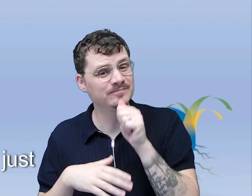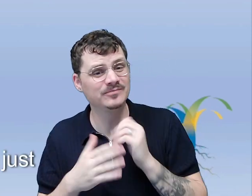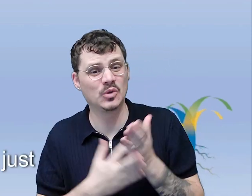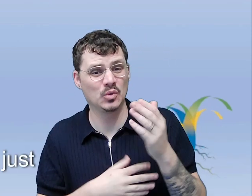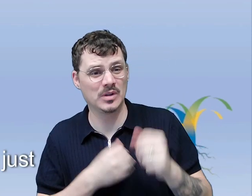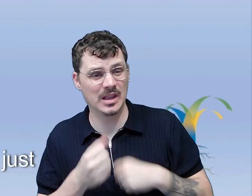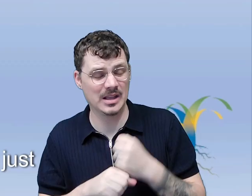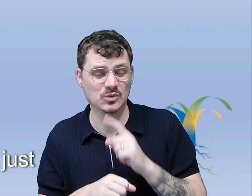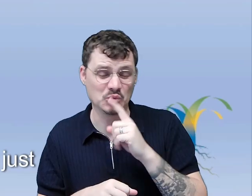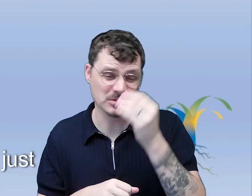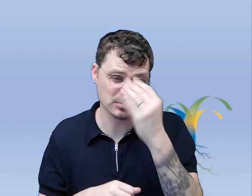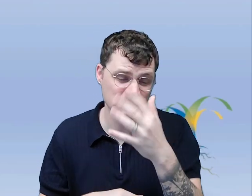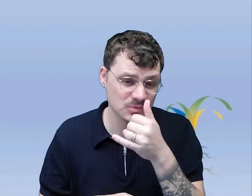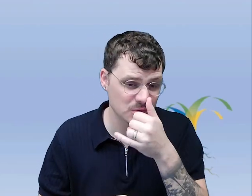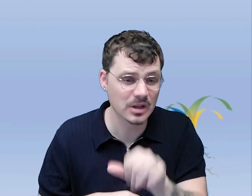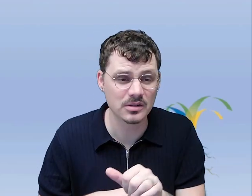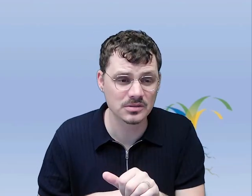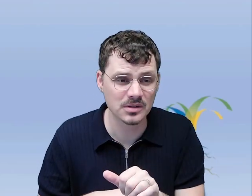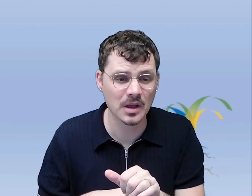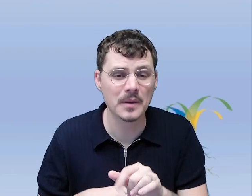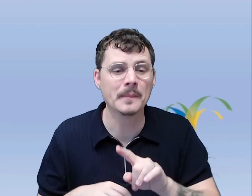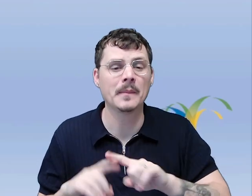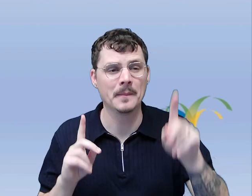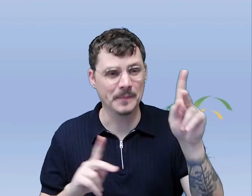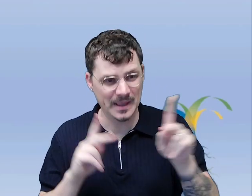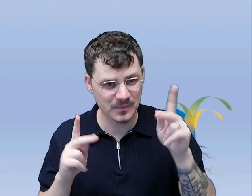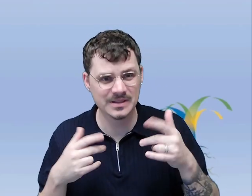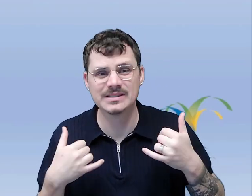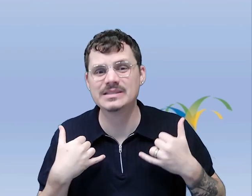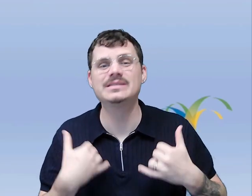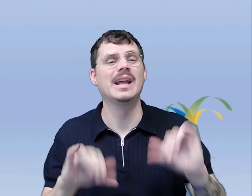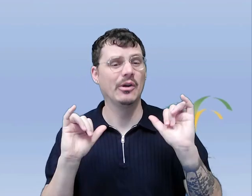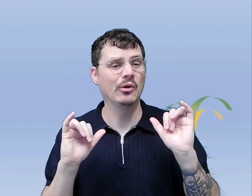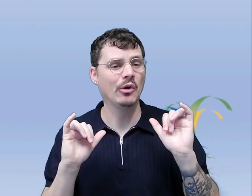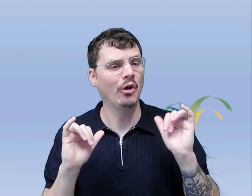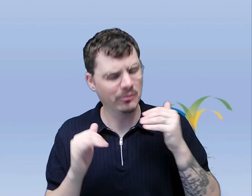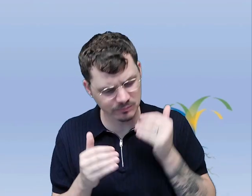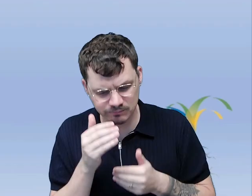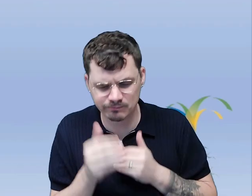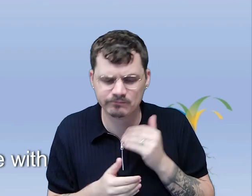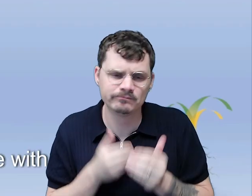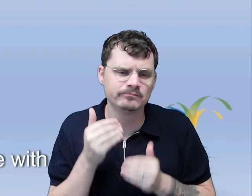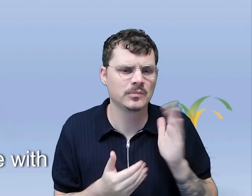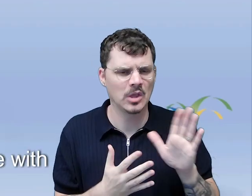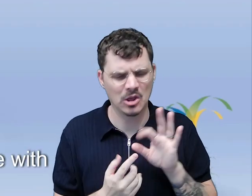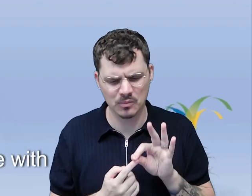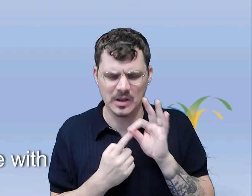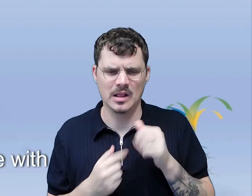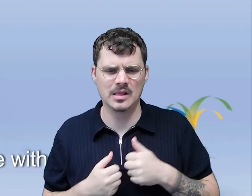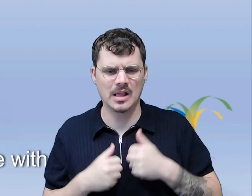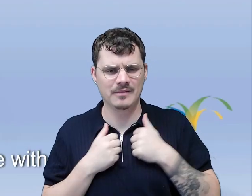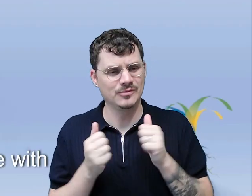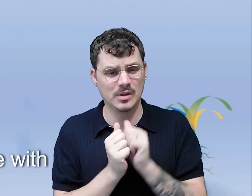have endured over the years is just ridiculous. Yet people still go about living their